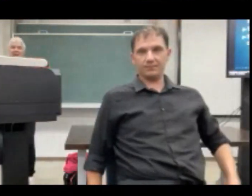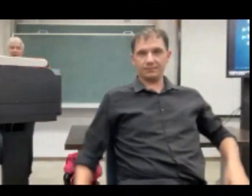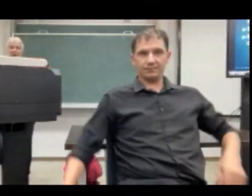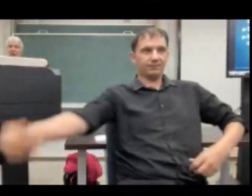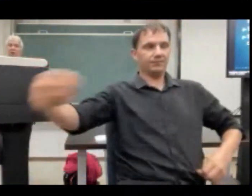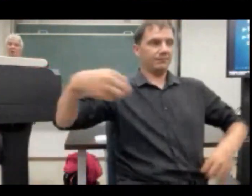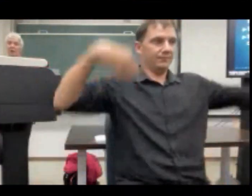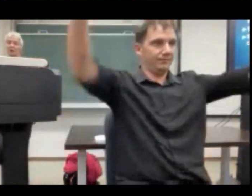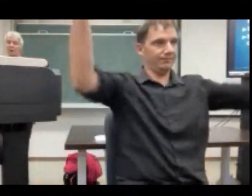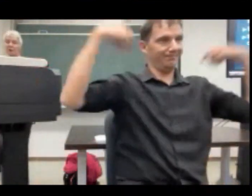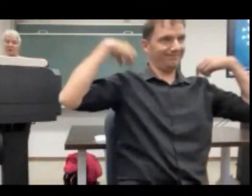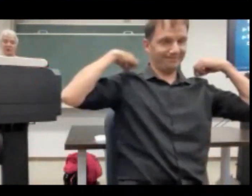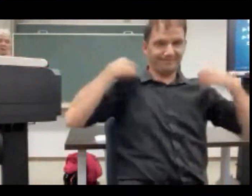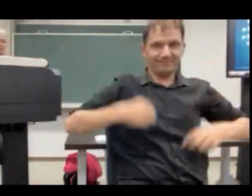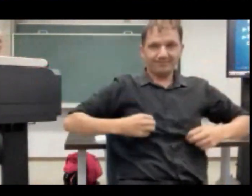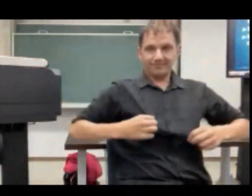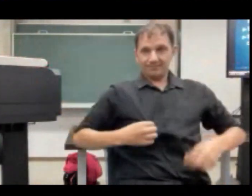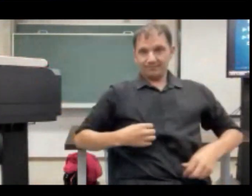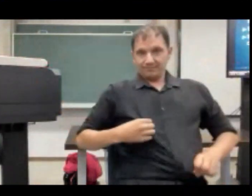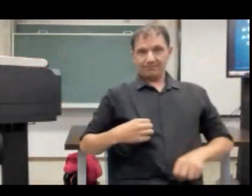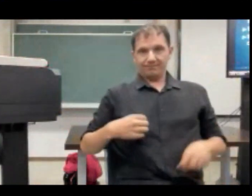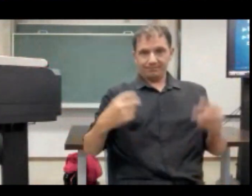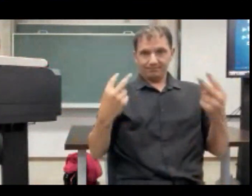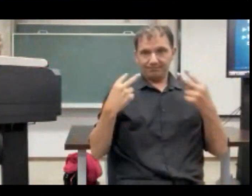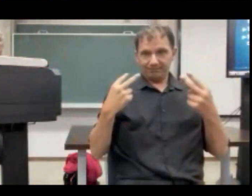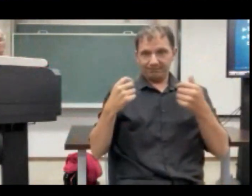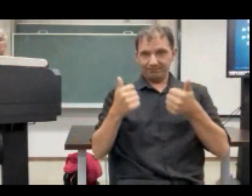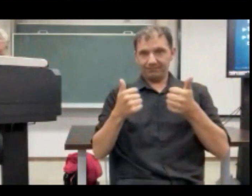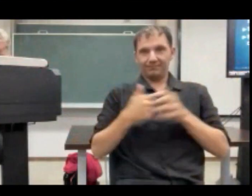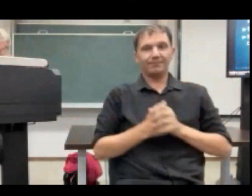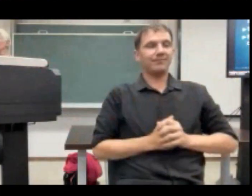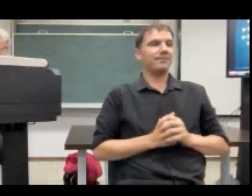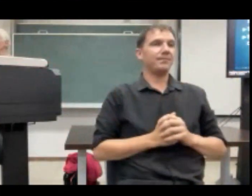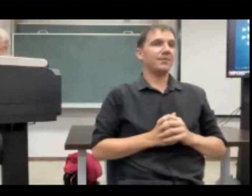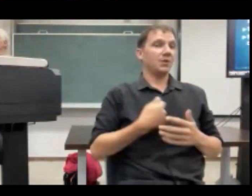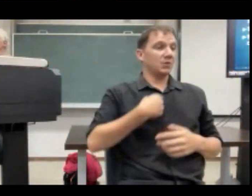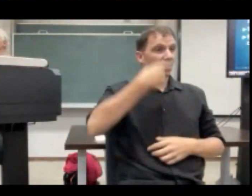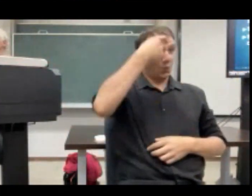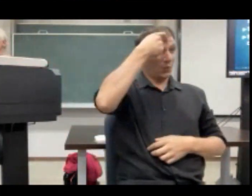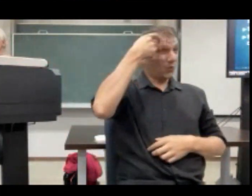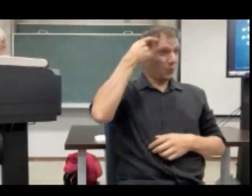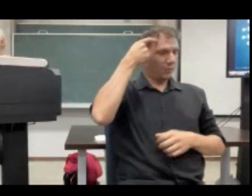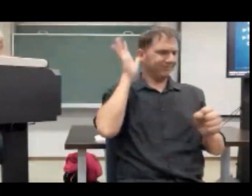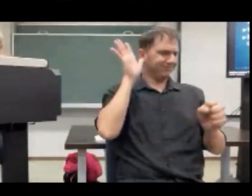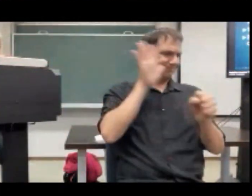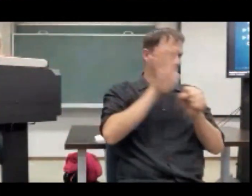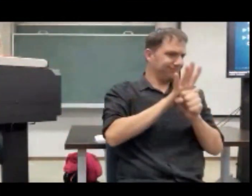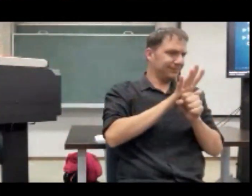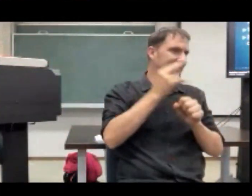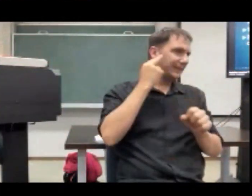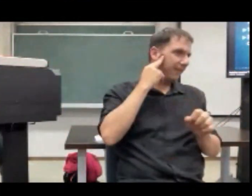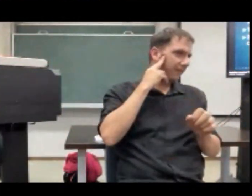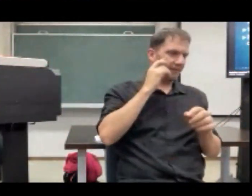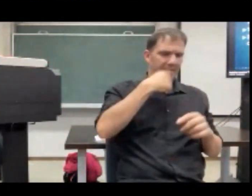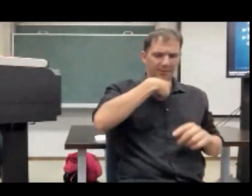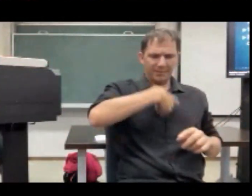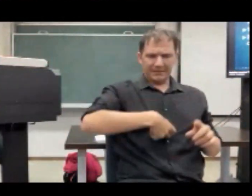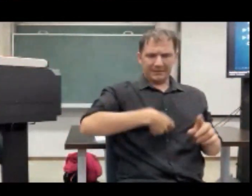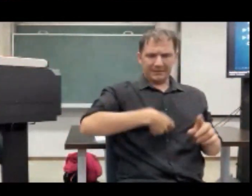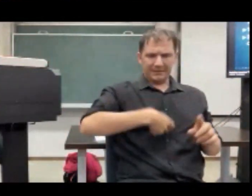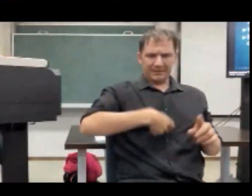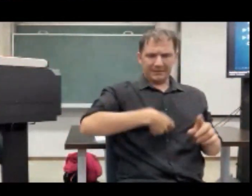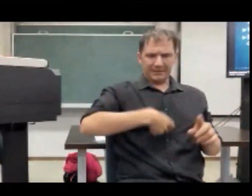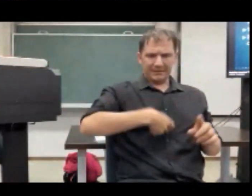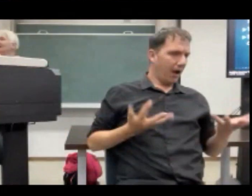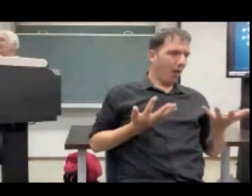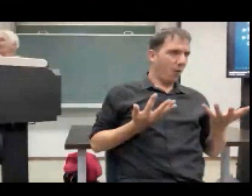Well, the impact of trauma on a person with hearing loss is not widely known or understood, and this was a big motivation for me